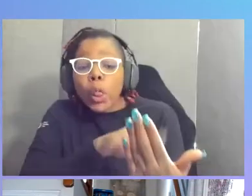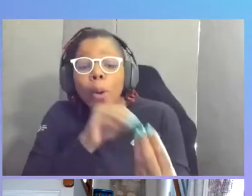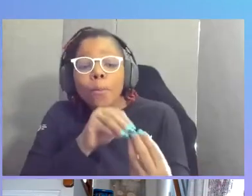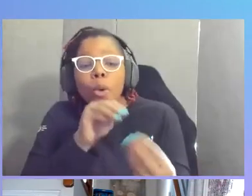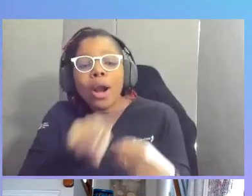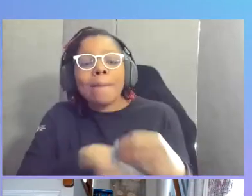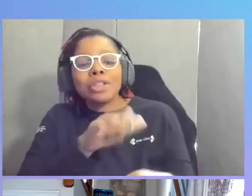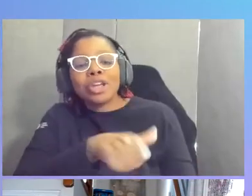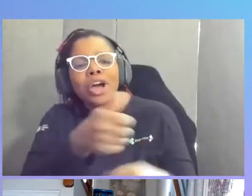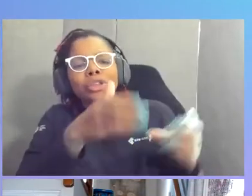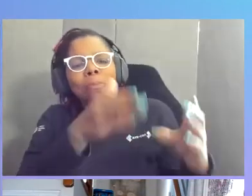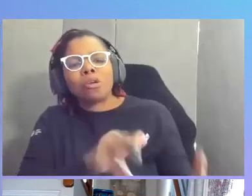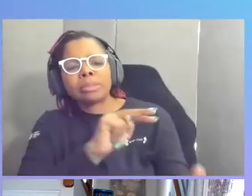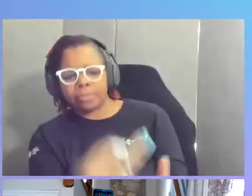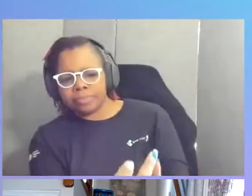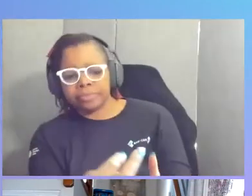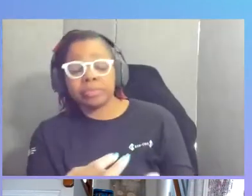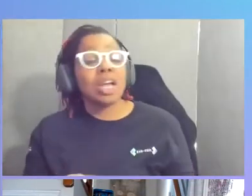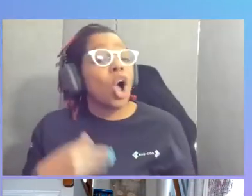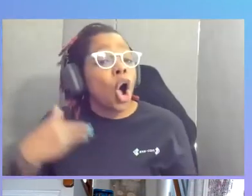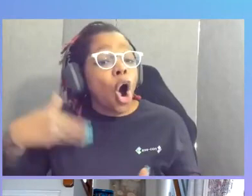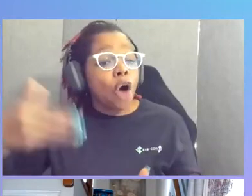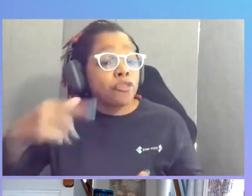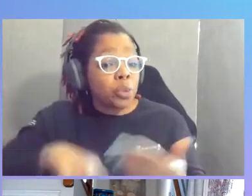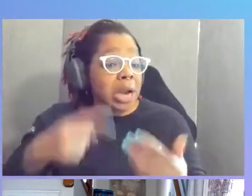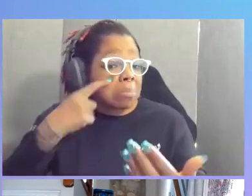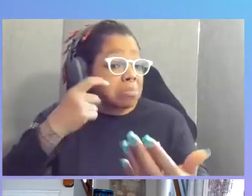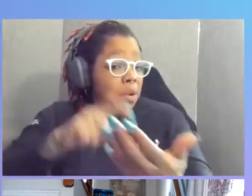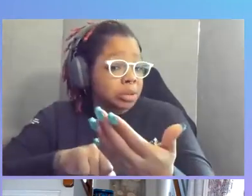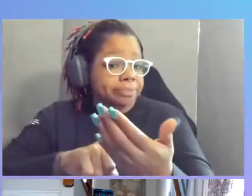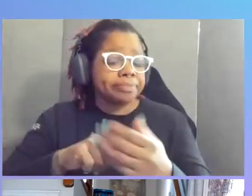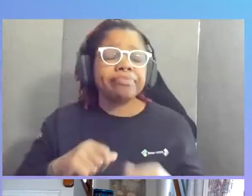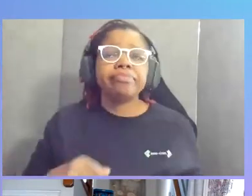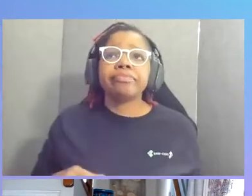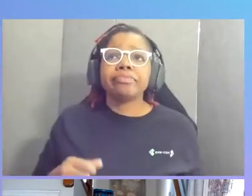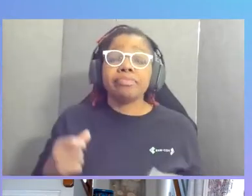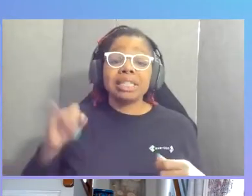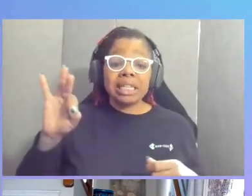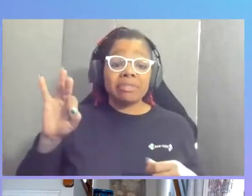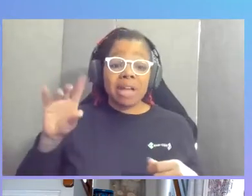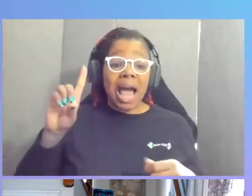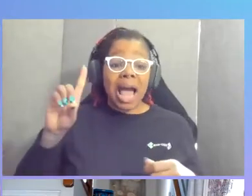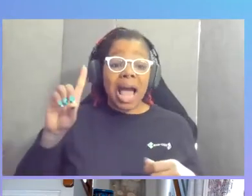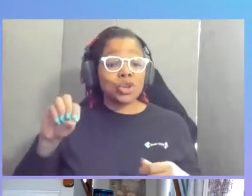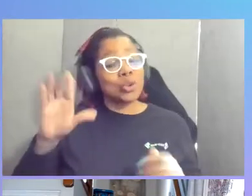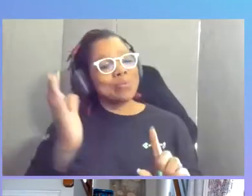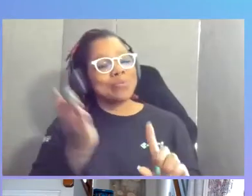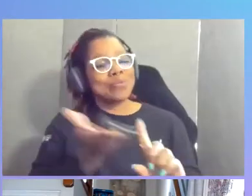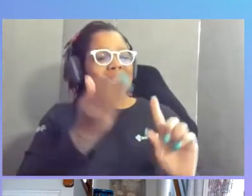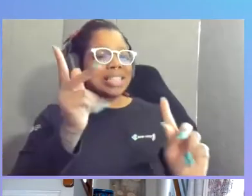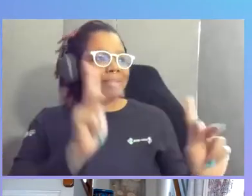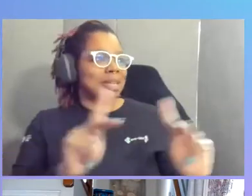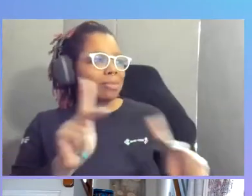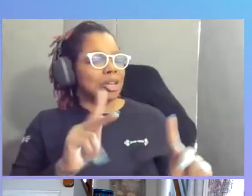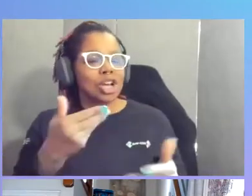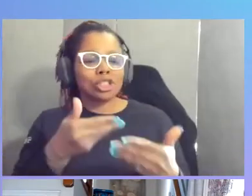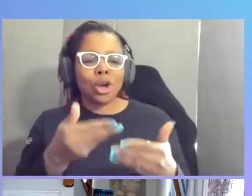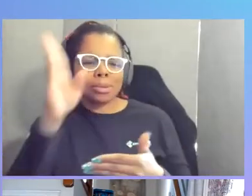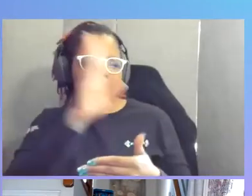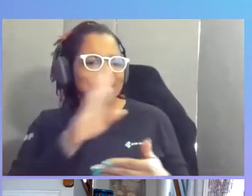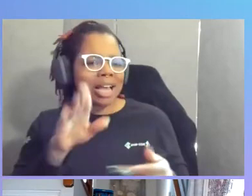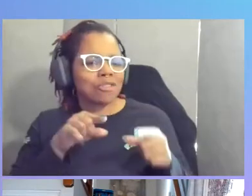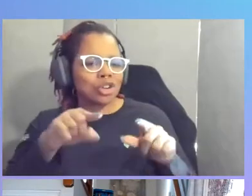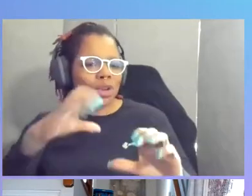the other person comes from. Because often what I find is that when I do win people over, it's almost never in the